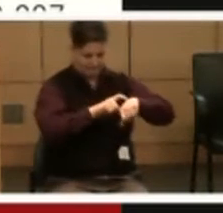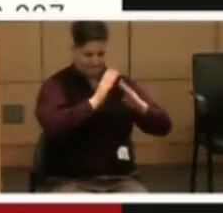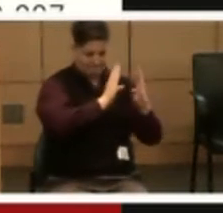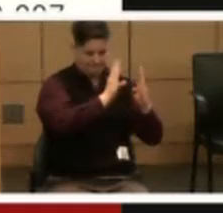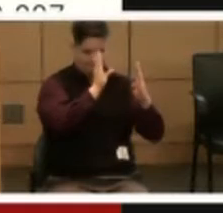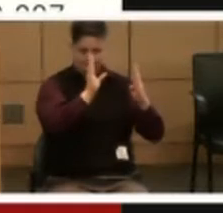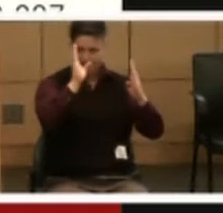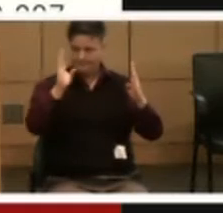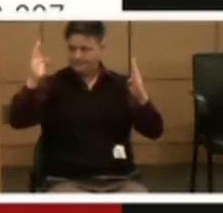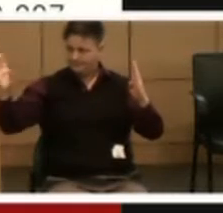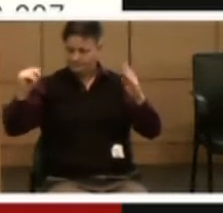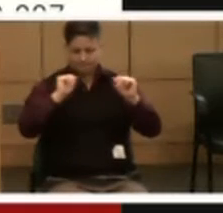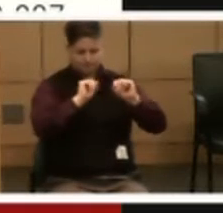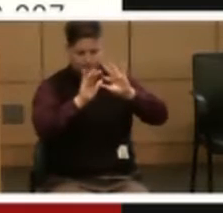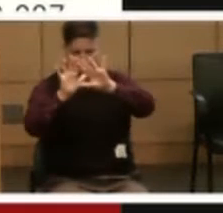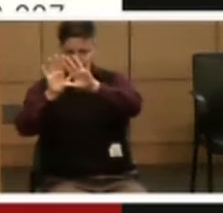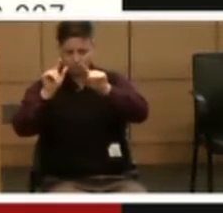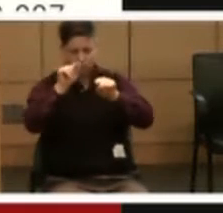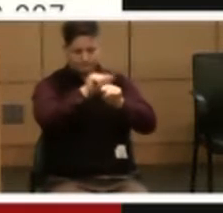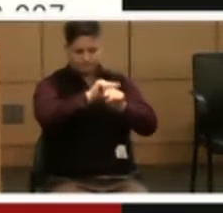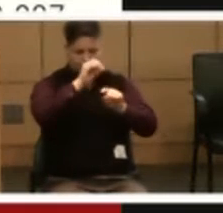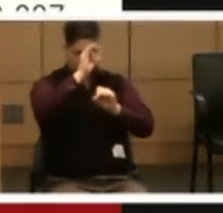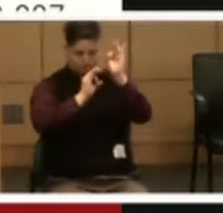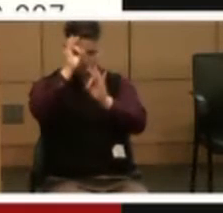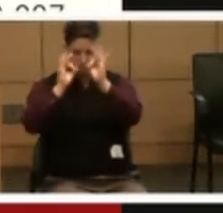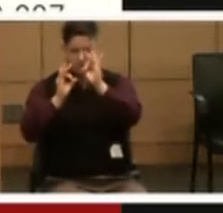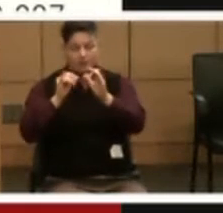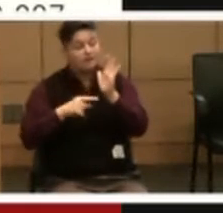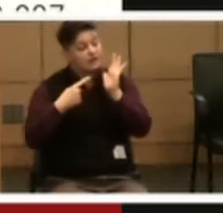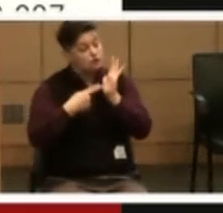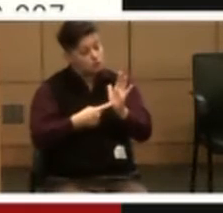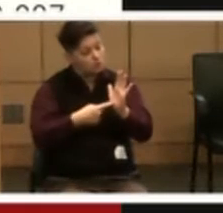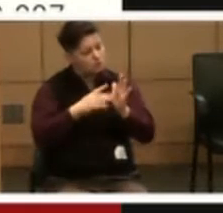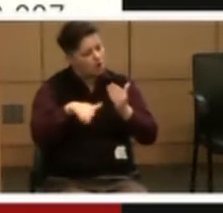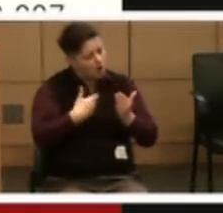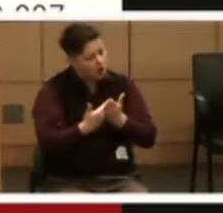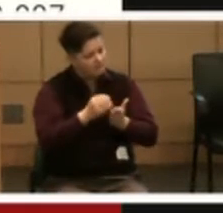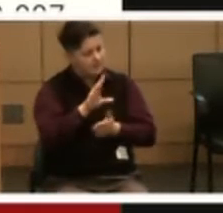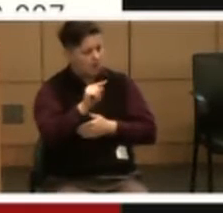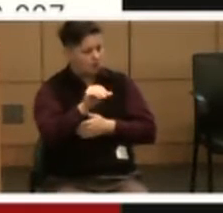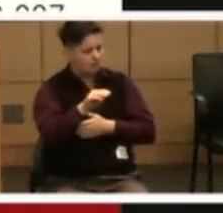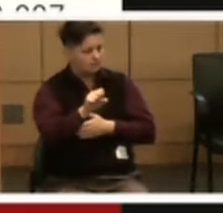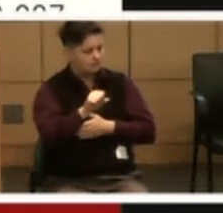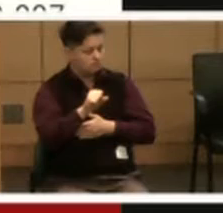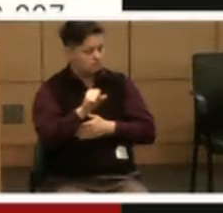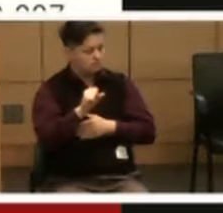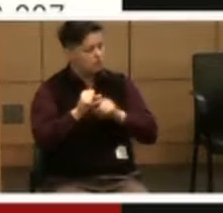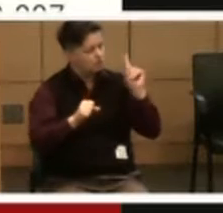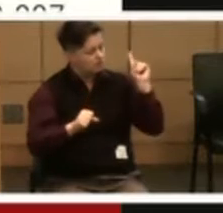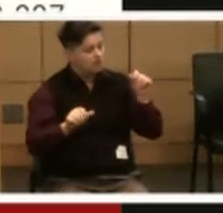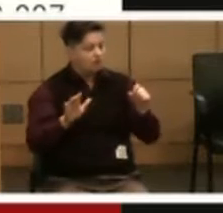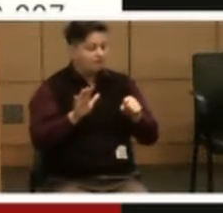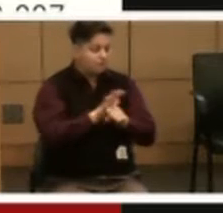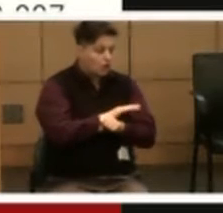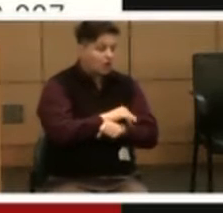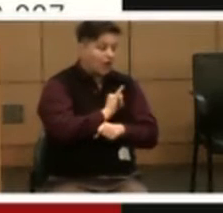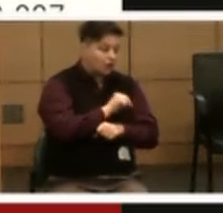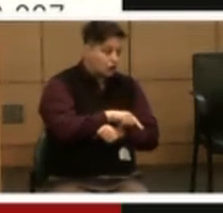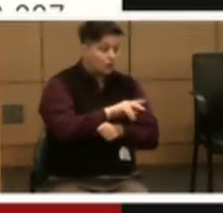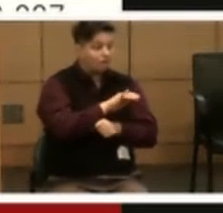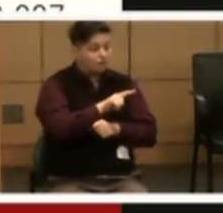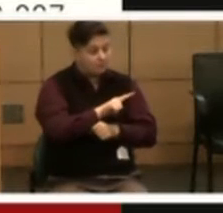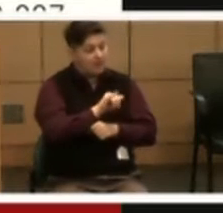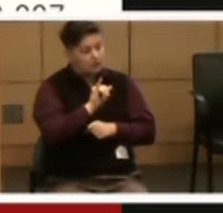And so this table shows all of the outcomes that we looked at. So full IQ, verbal IQ, performance